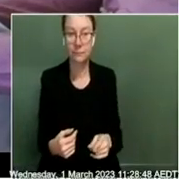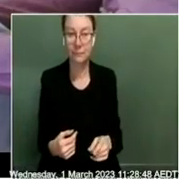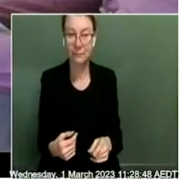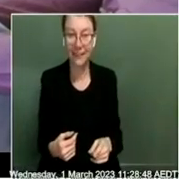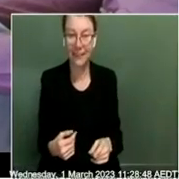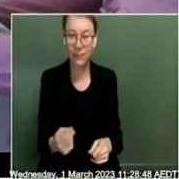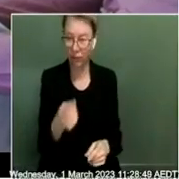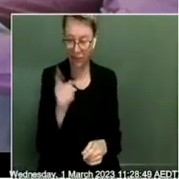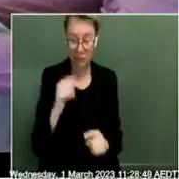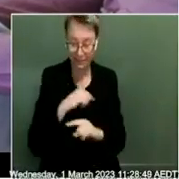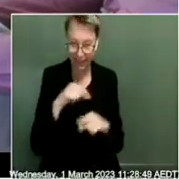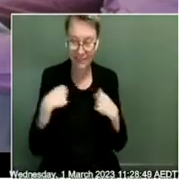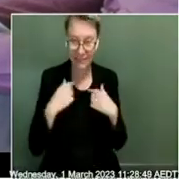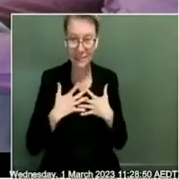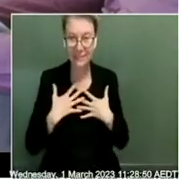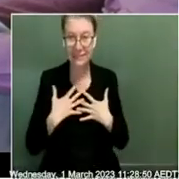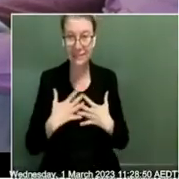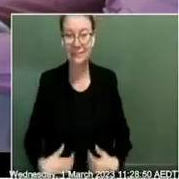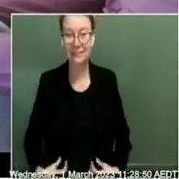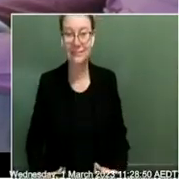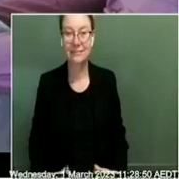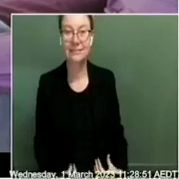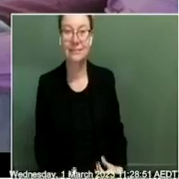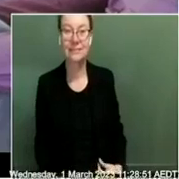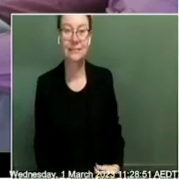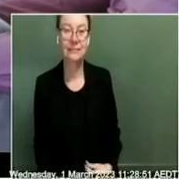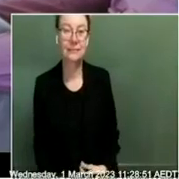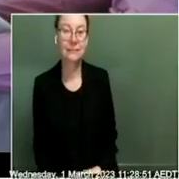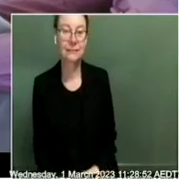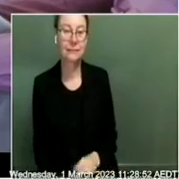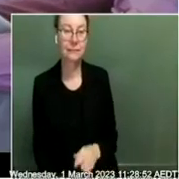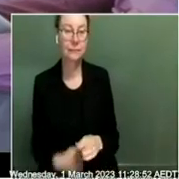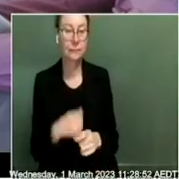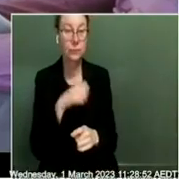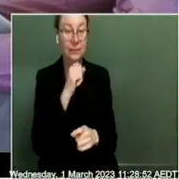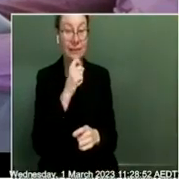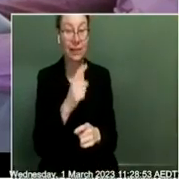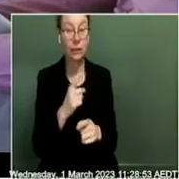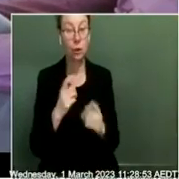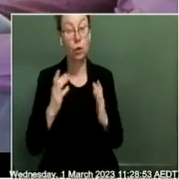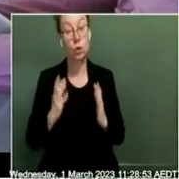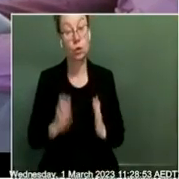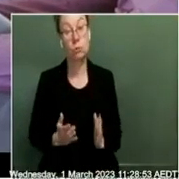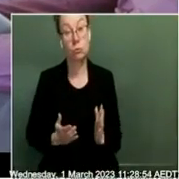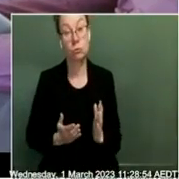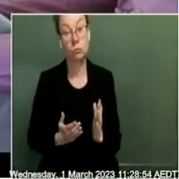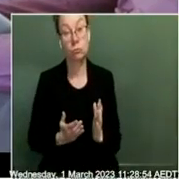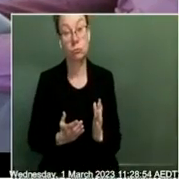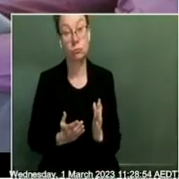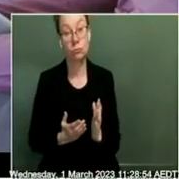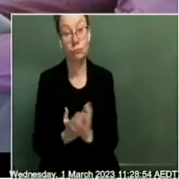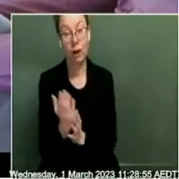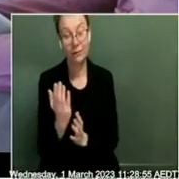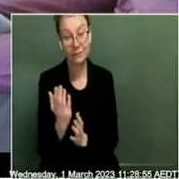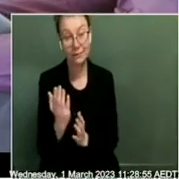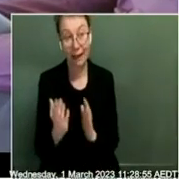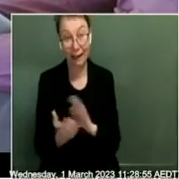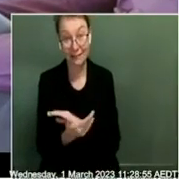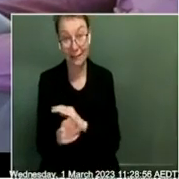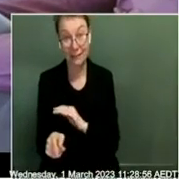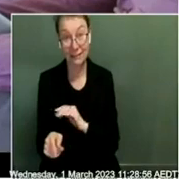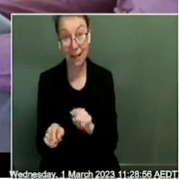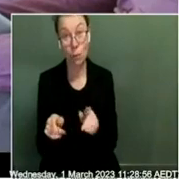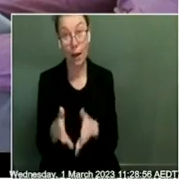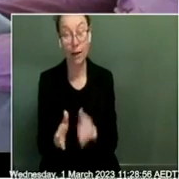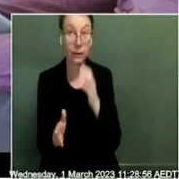is cause for argument about whether human rights embraces what Commissioner Walter just said, but I absolutely agree that the denial was